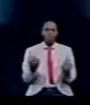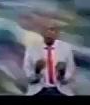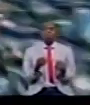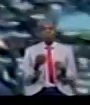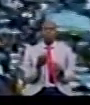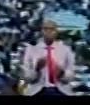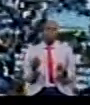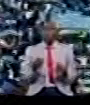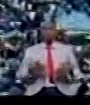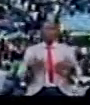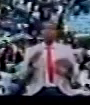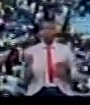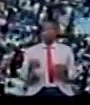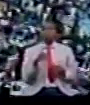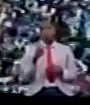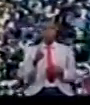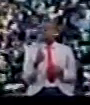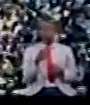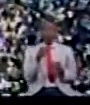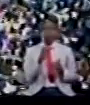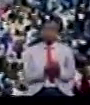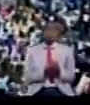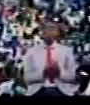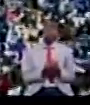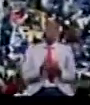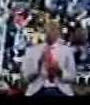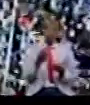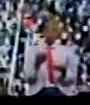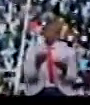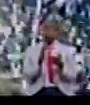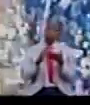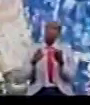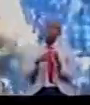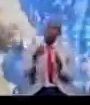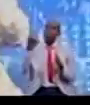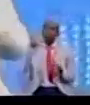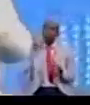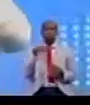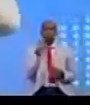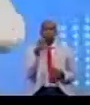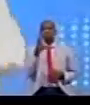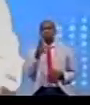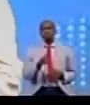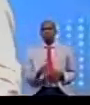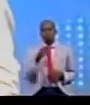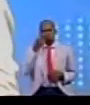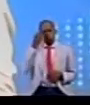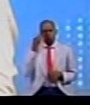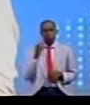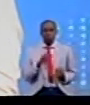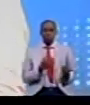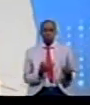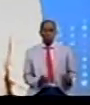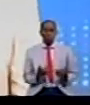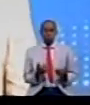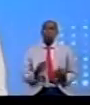our pastors will be full of testimony in the name of Jesus Christ. Oh, mighty Father, where they are, there are even opportunity